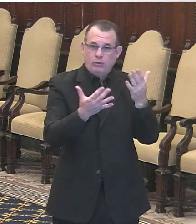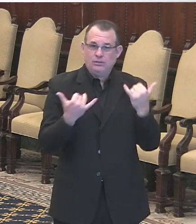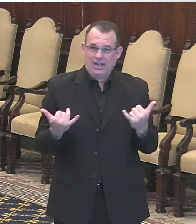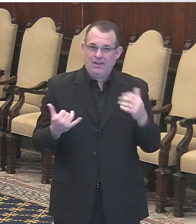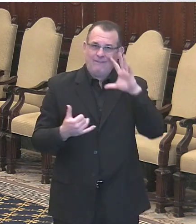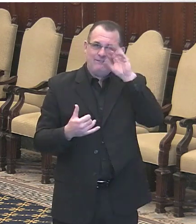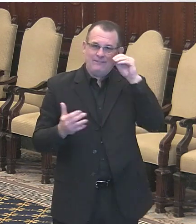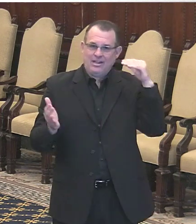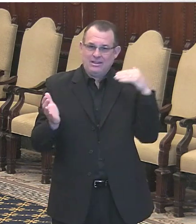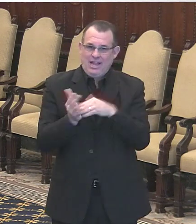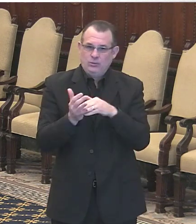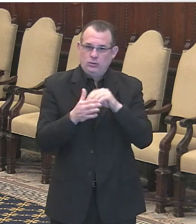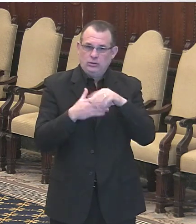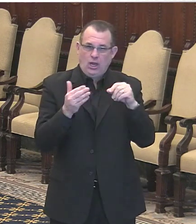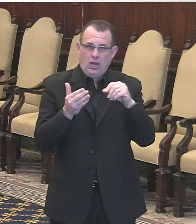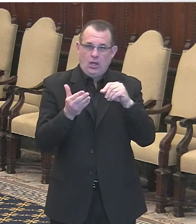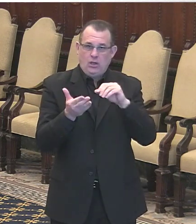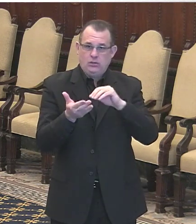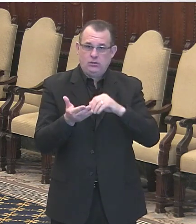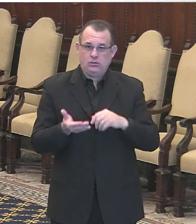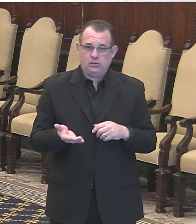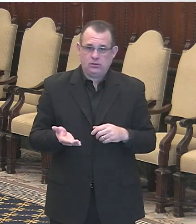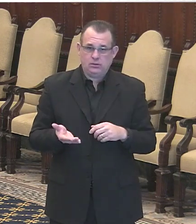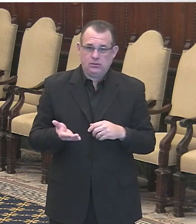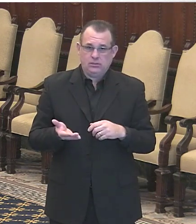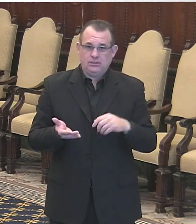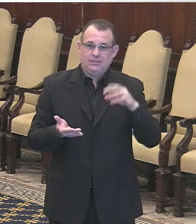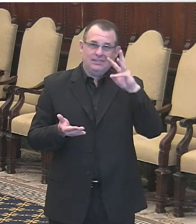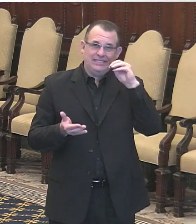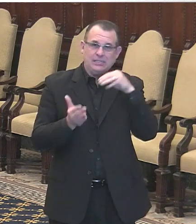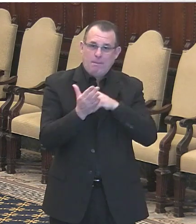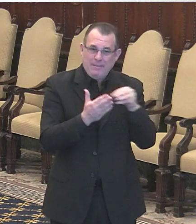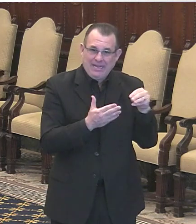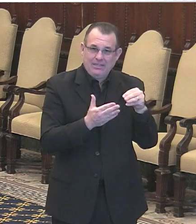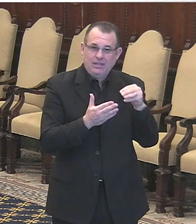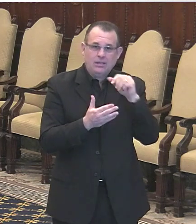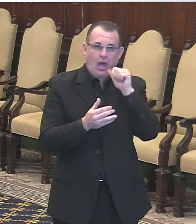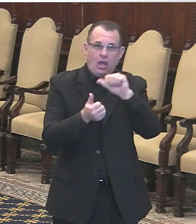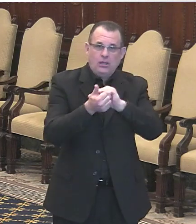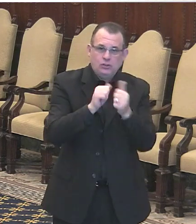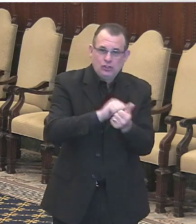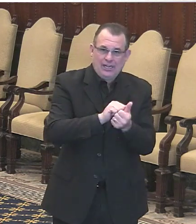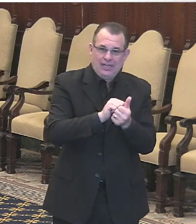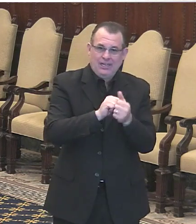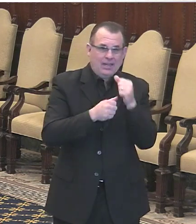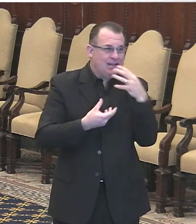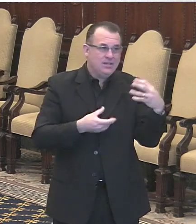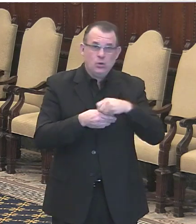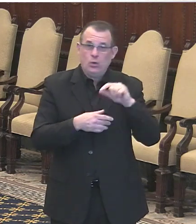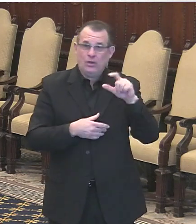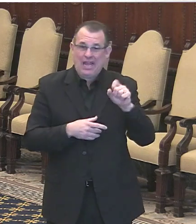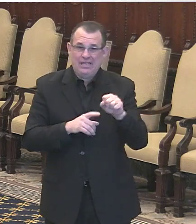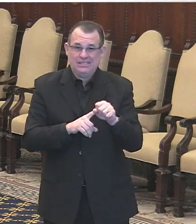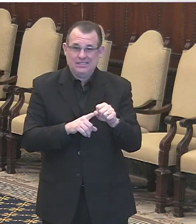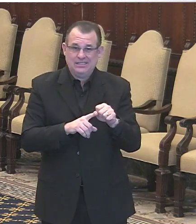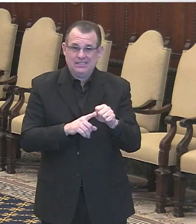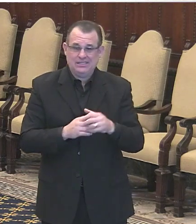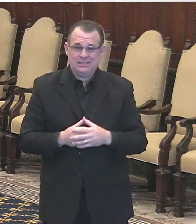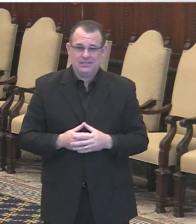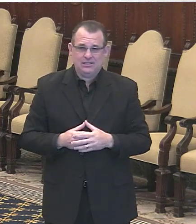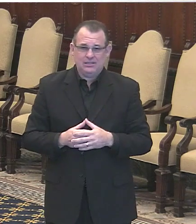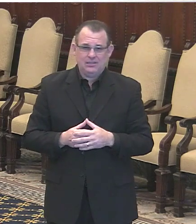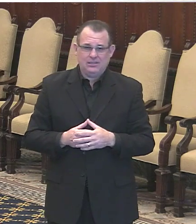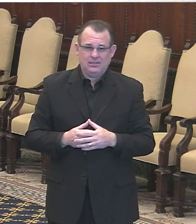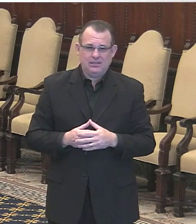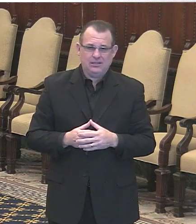million cut, adjustment, other things other than taxes. So for anyone in the media, I'm not talking